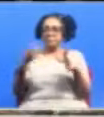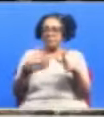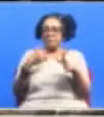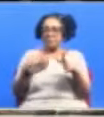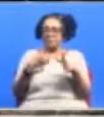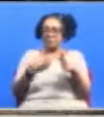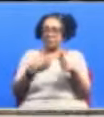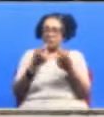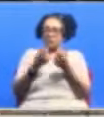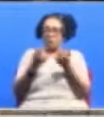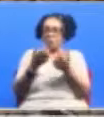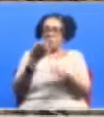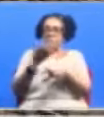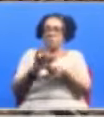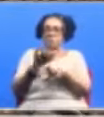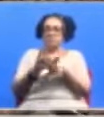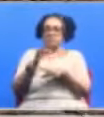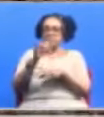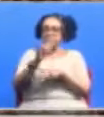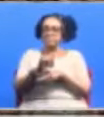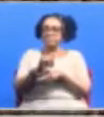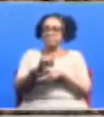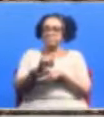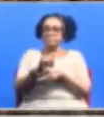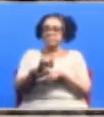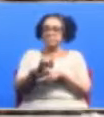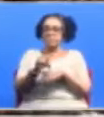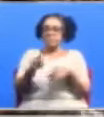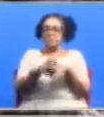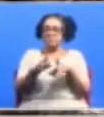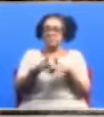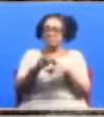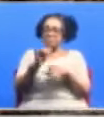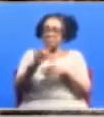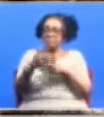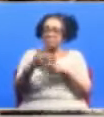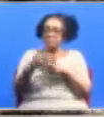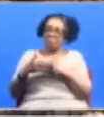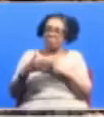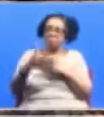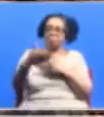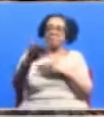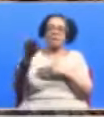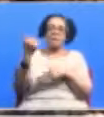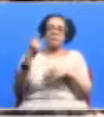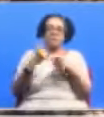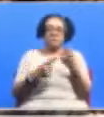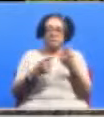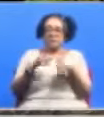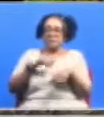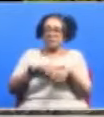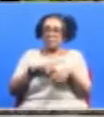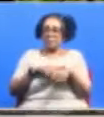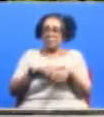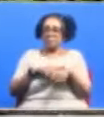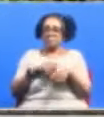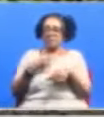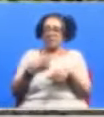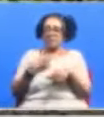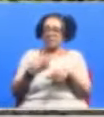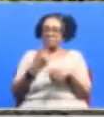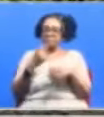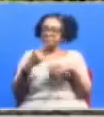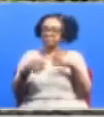human's torso. This exhumation journey began at the close of last year after a farmhand going about his